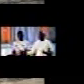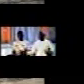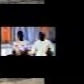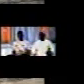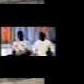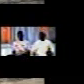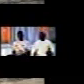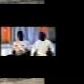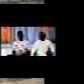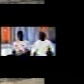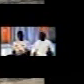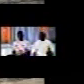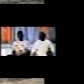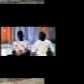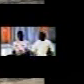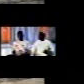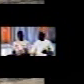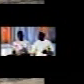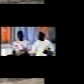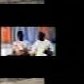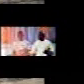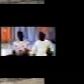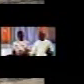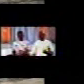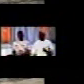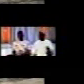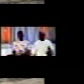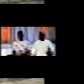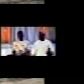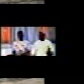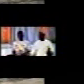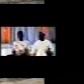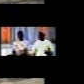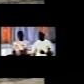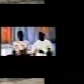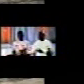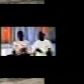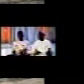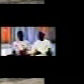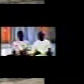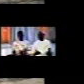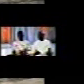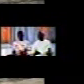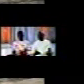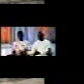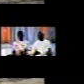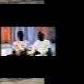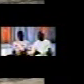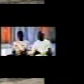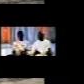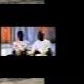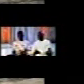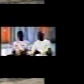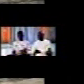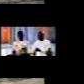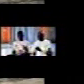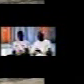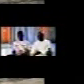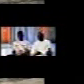final day. We shall do this work, and we will be handsomely rewarded by him in Jesus' name.